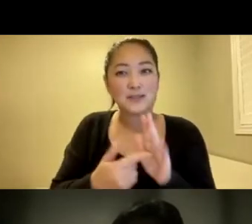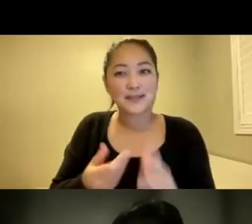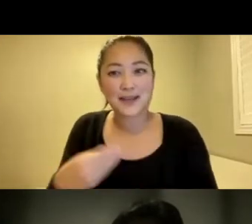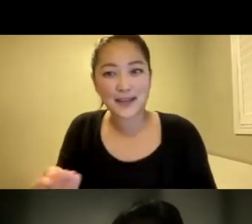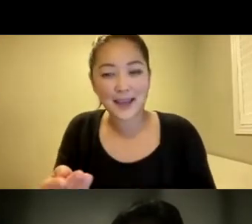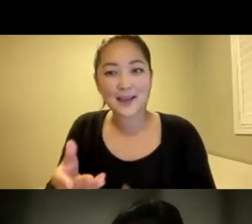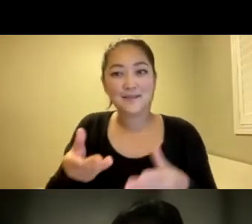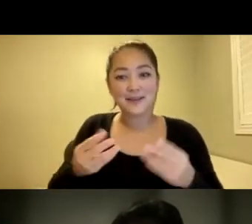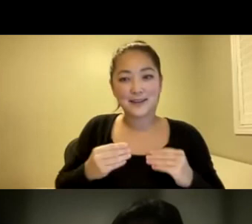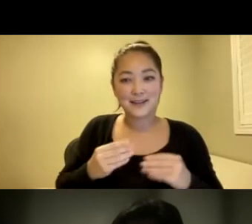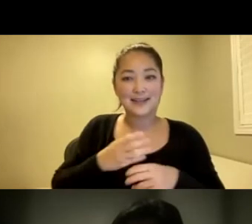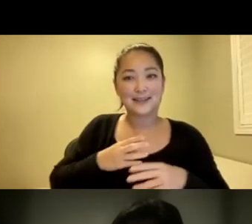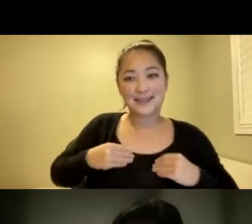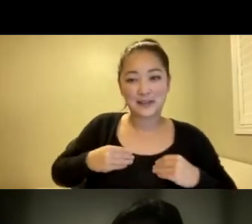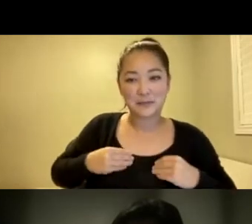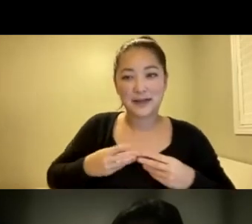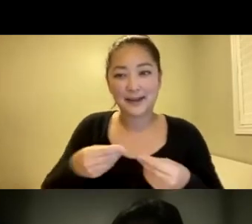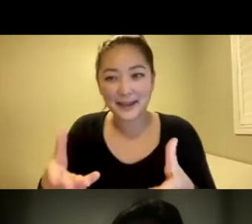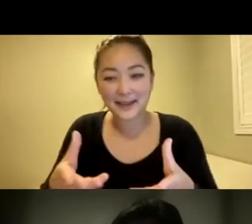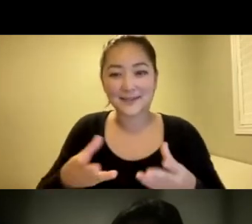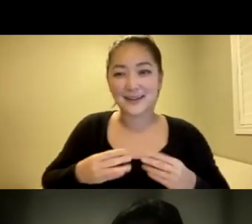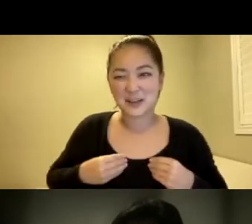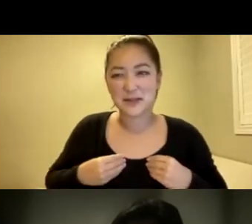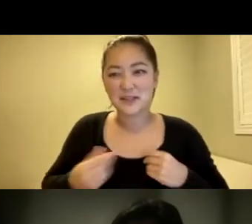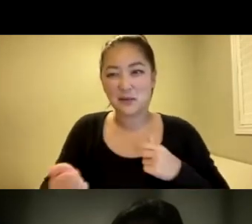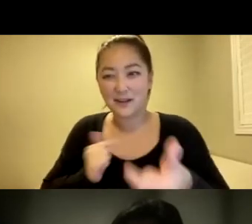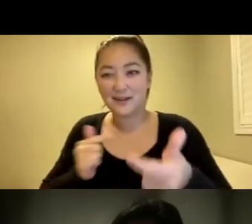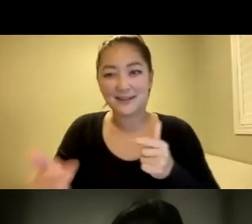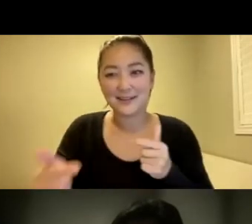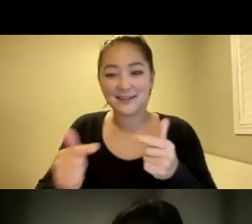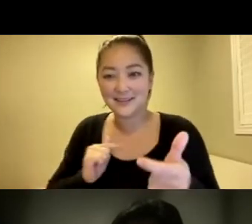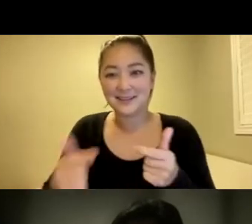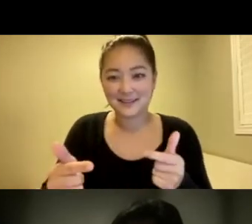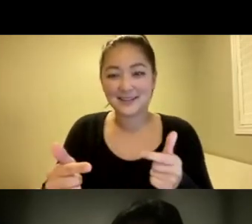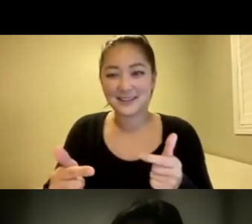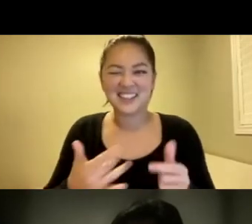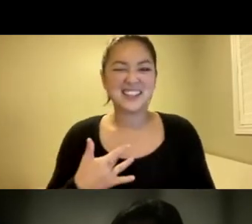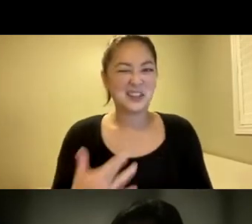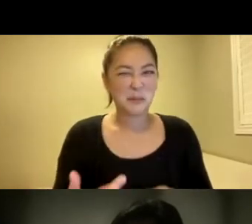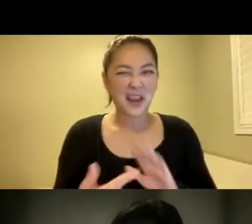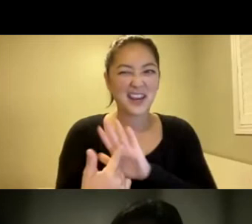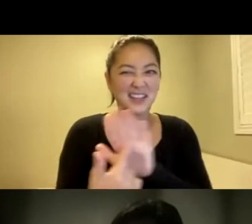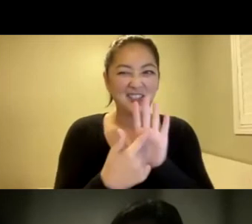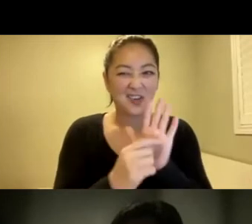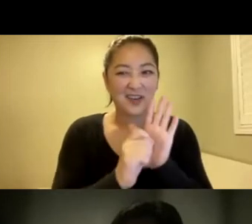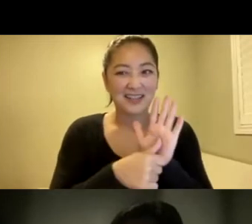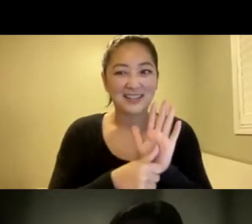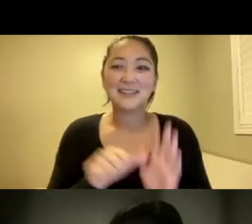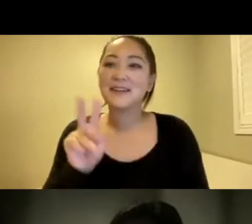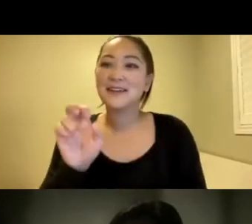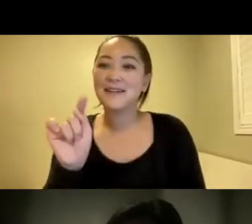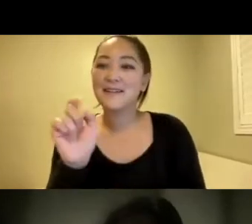refugee family coming, and in so much media, what you see is only like the victim, and sort of like